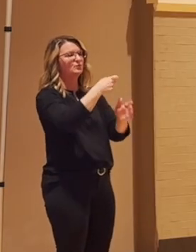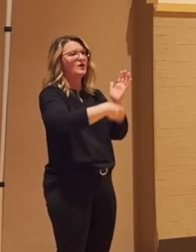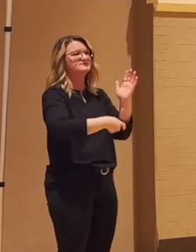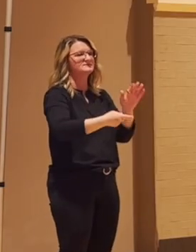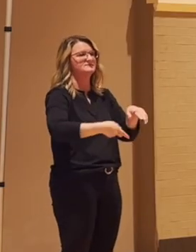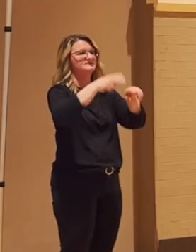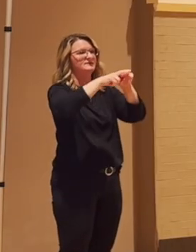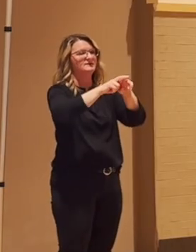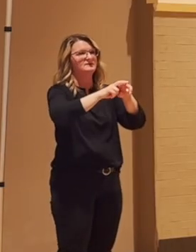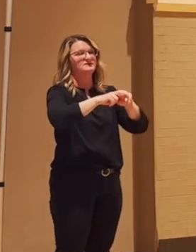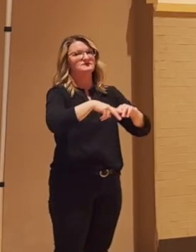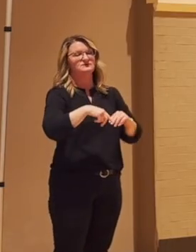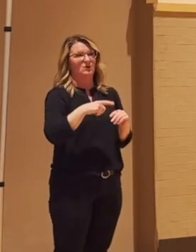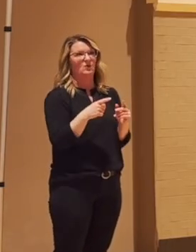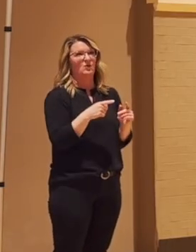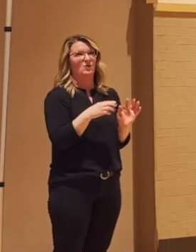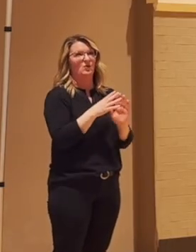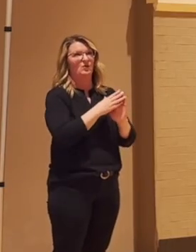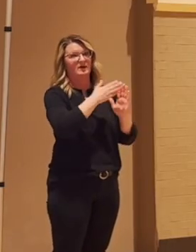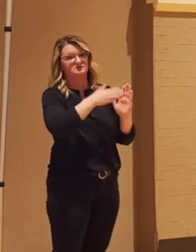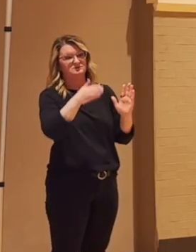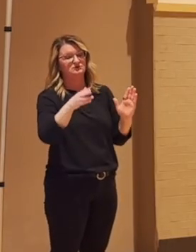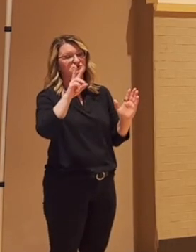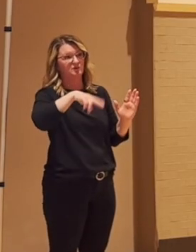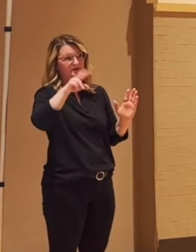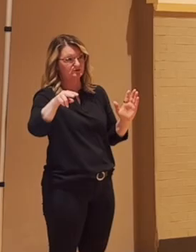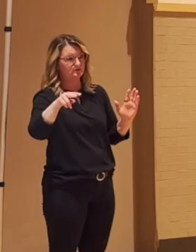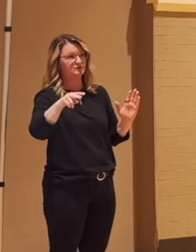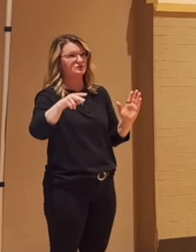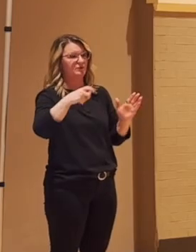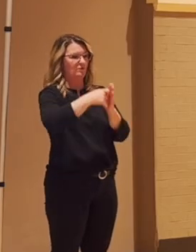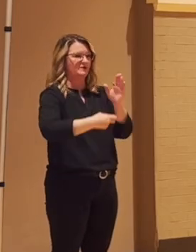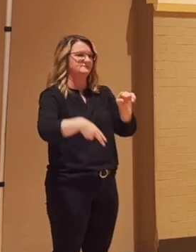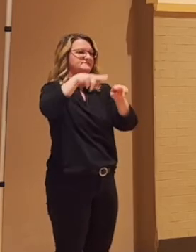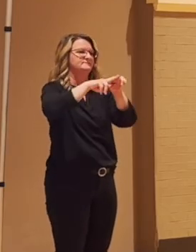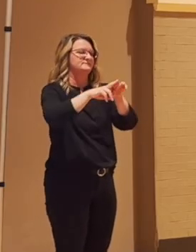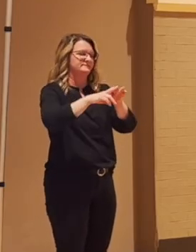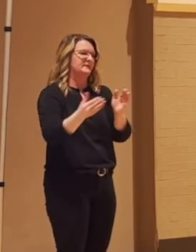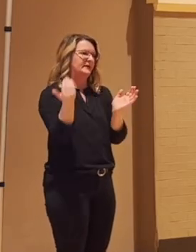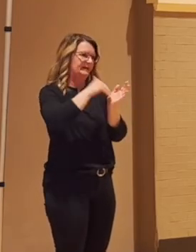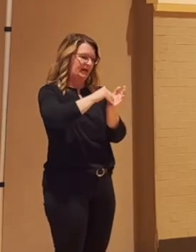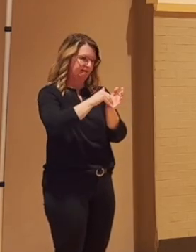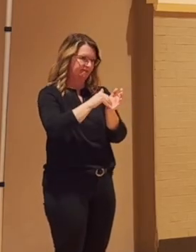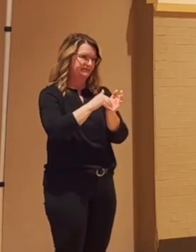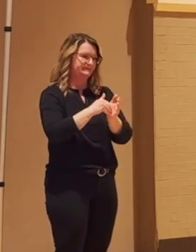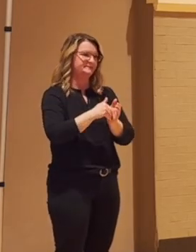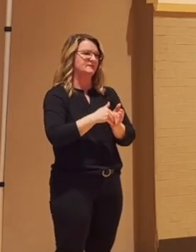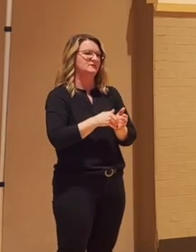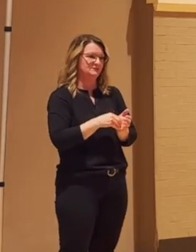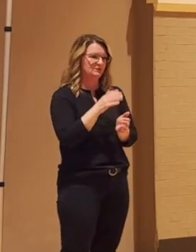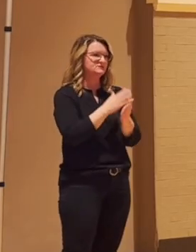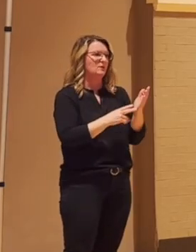but then go further to 2022, and prices had really changed. And so some of